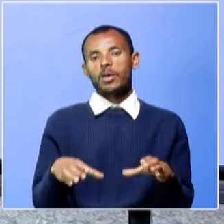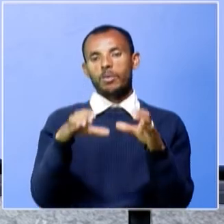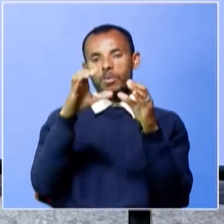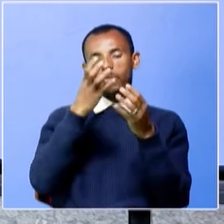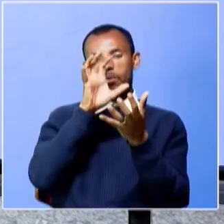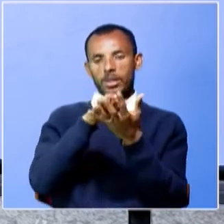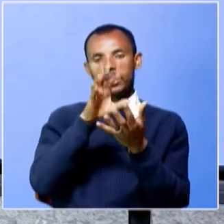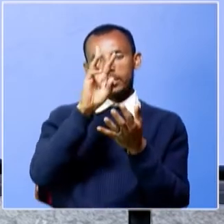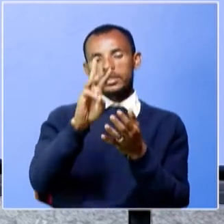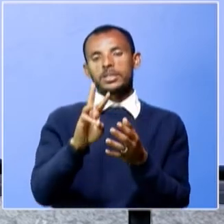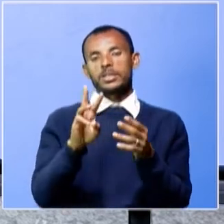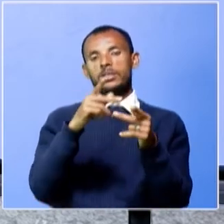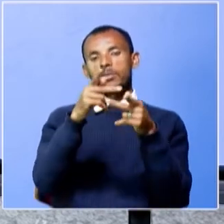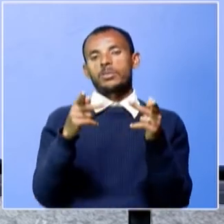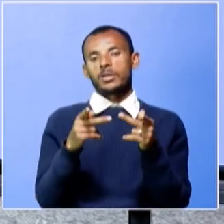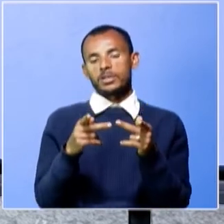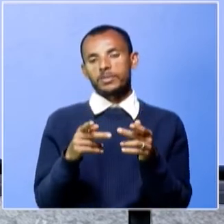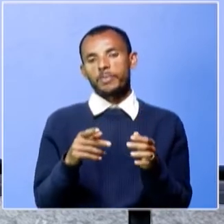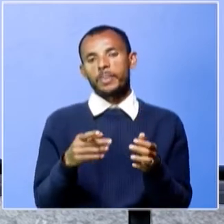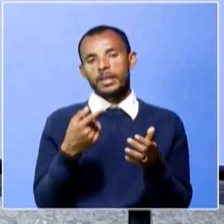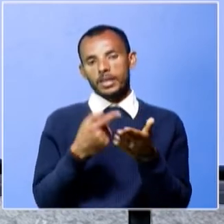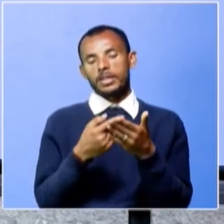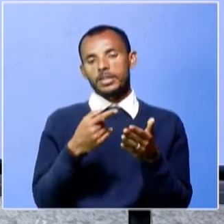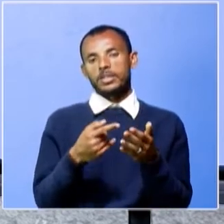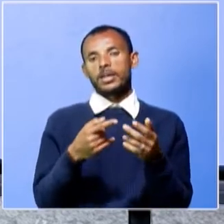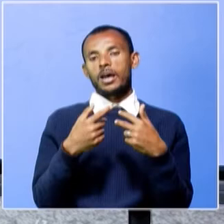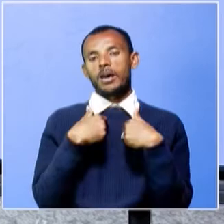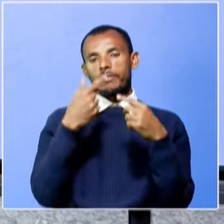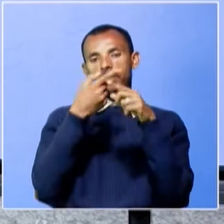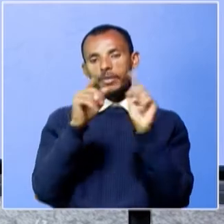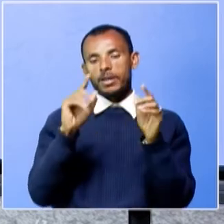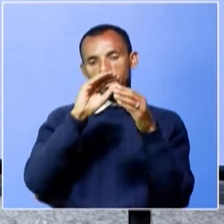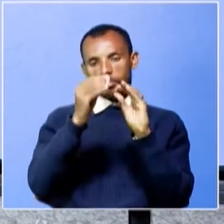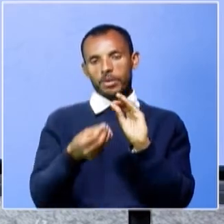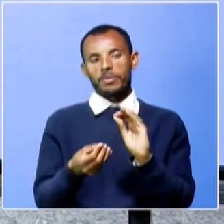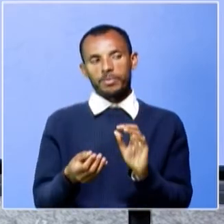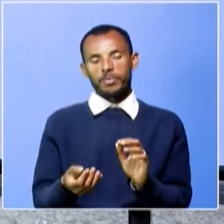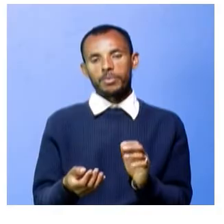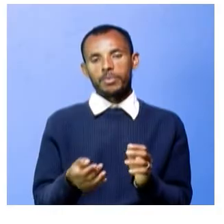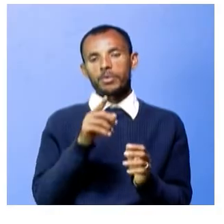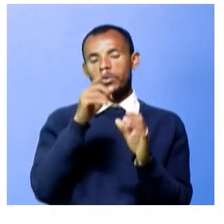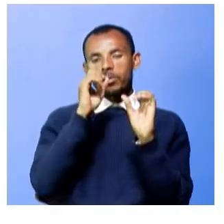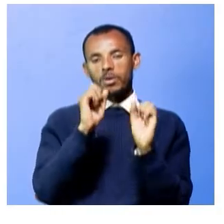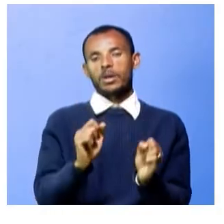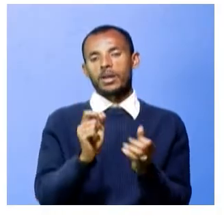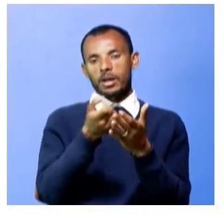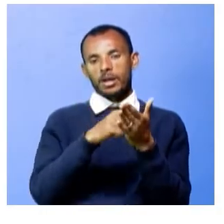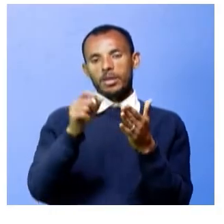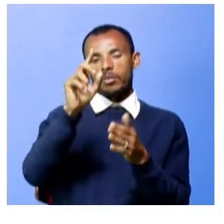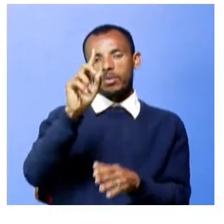contains 6 faces. Each of the faces contains different numbers. So you can write